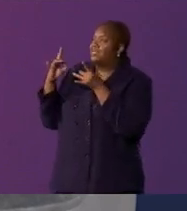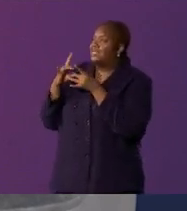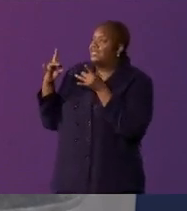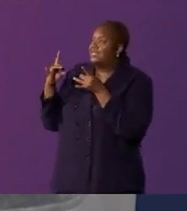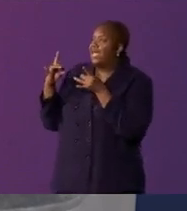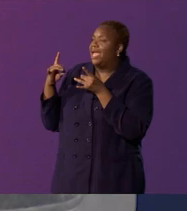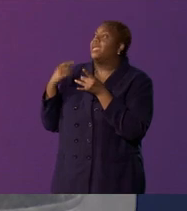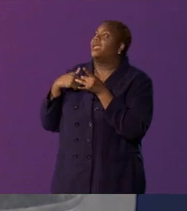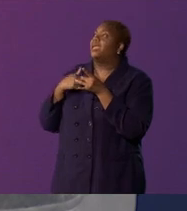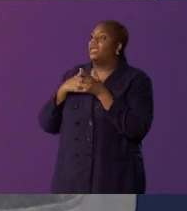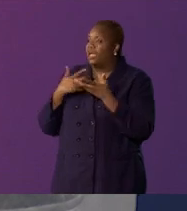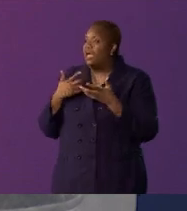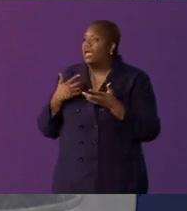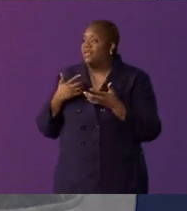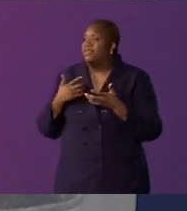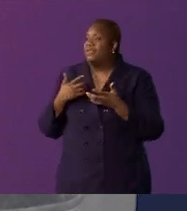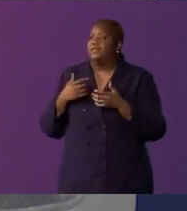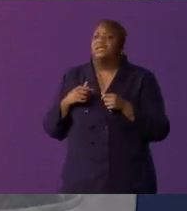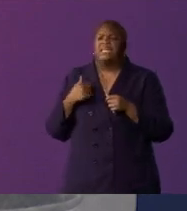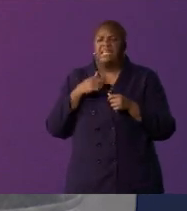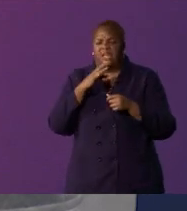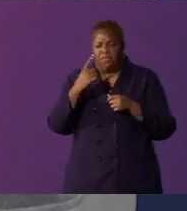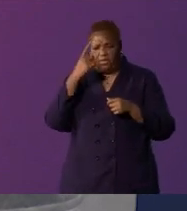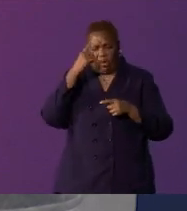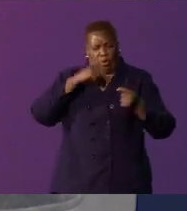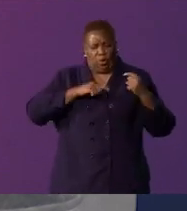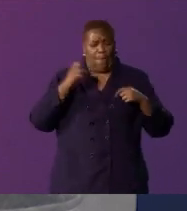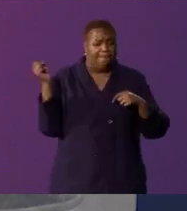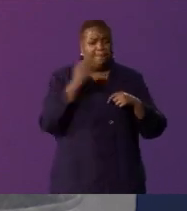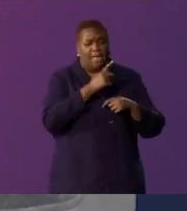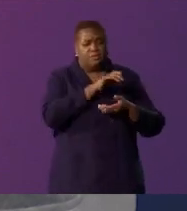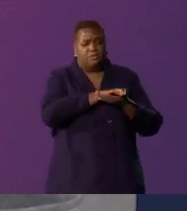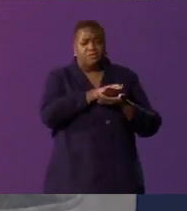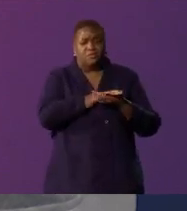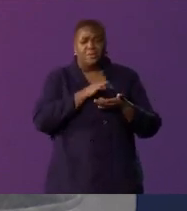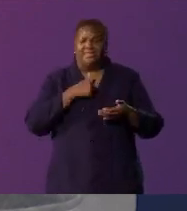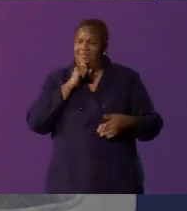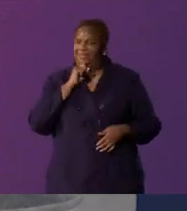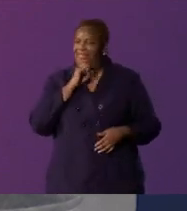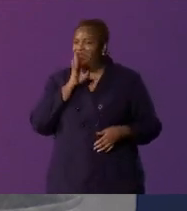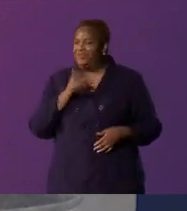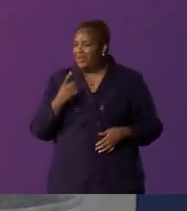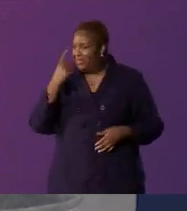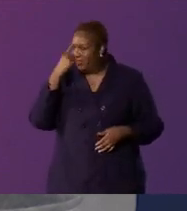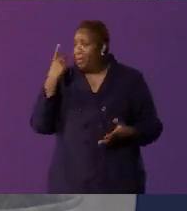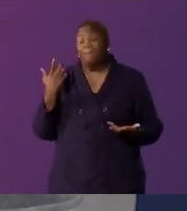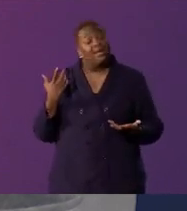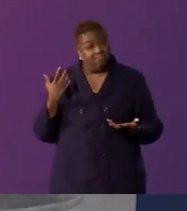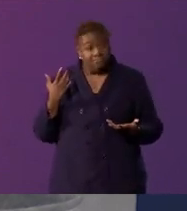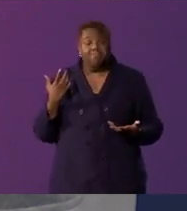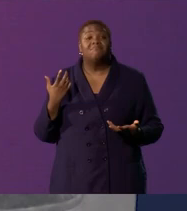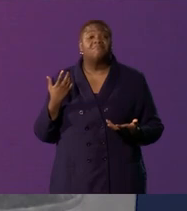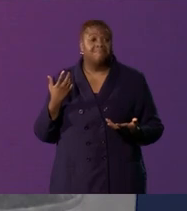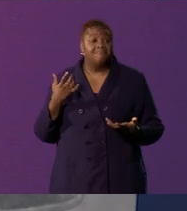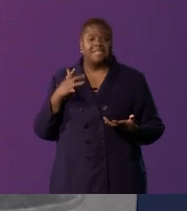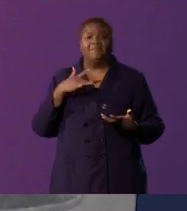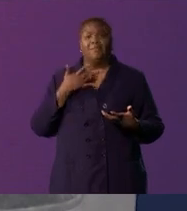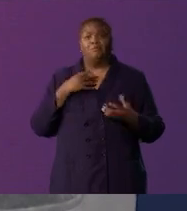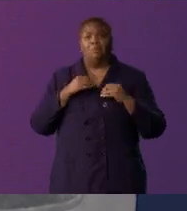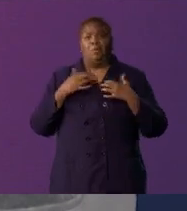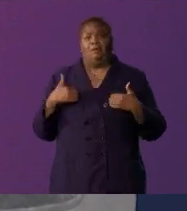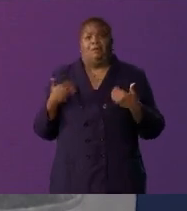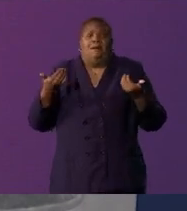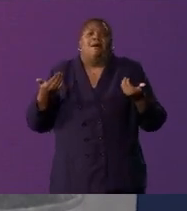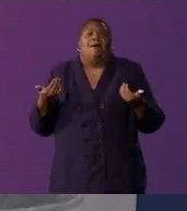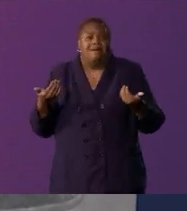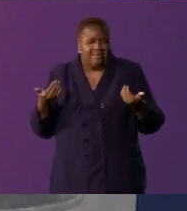board member. I never thought I'd go back to school at this ripe old age, but I have to tell you, it keeps you younger.